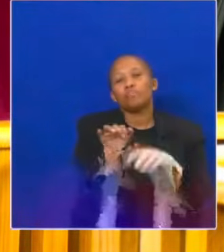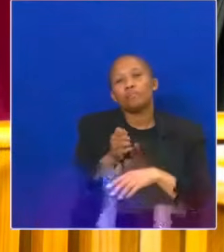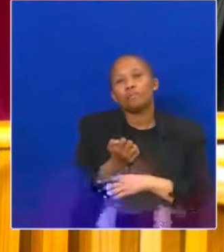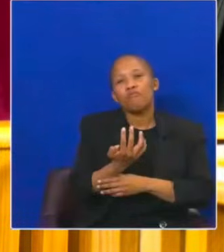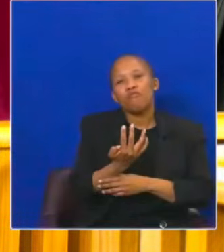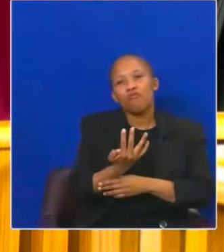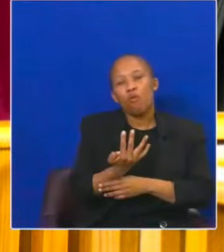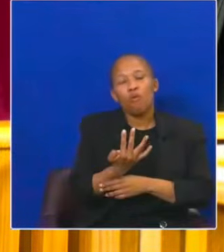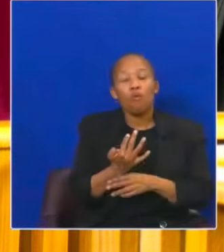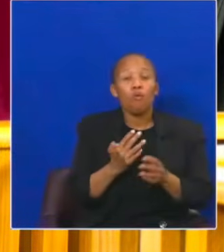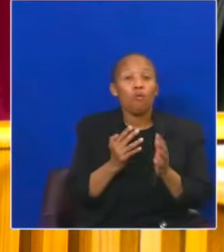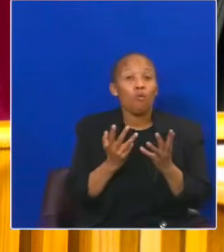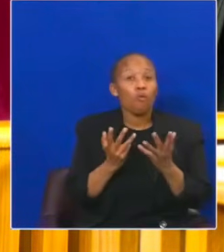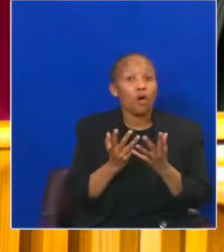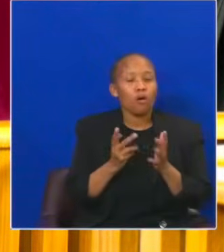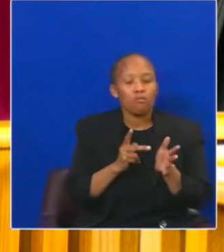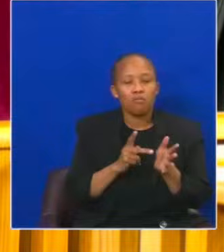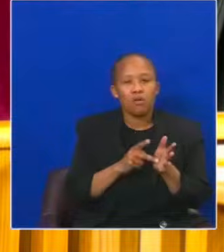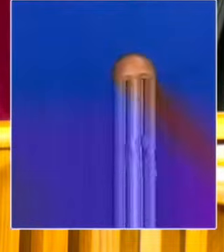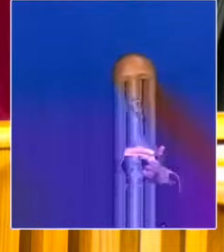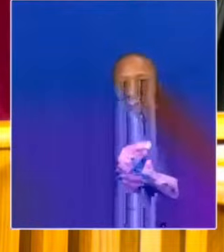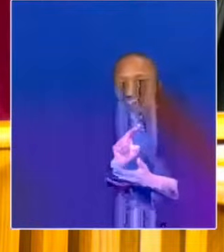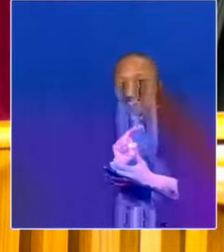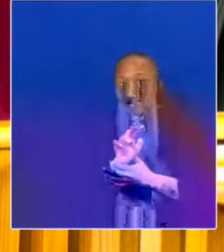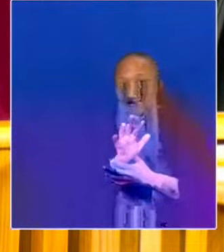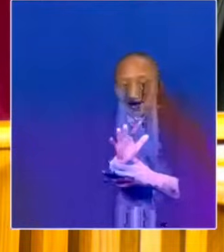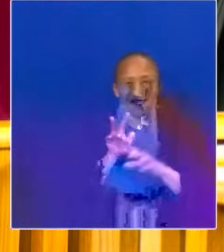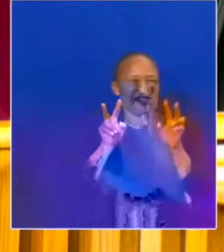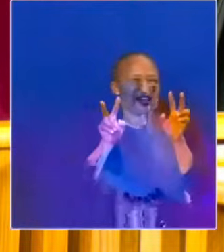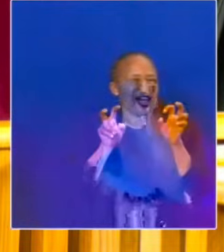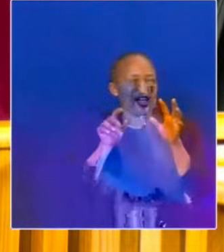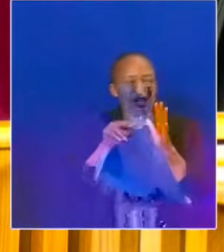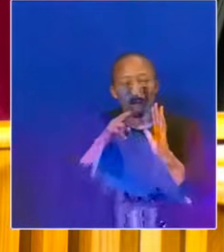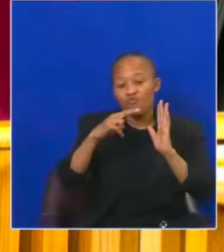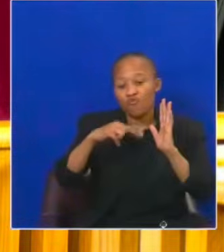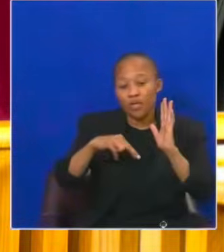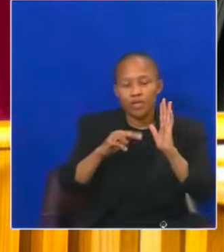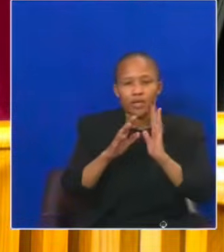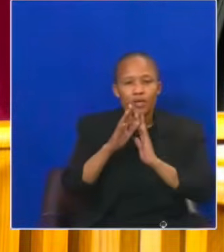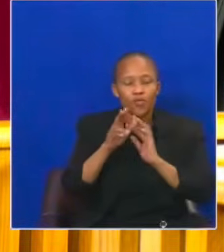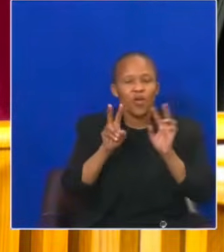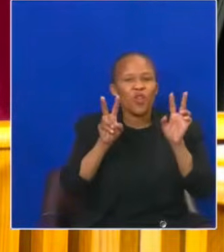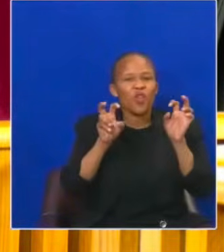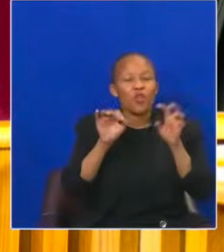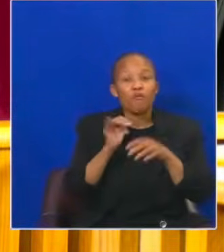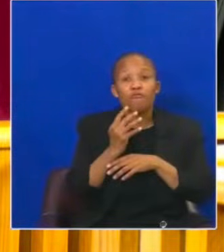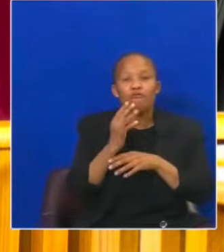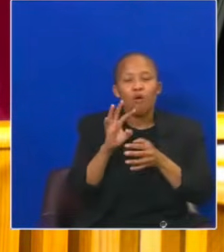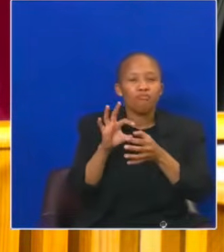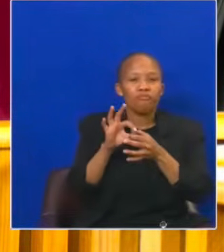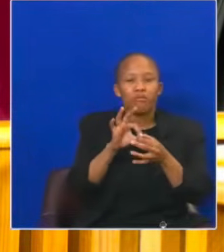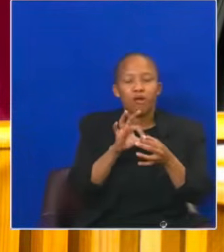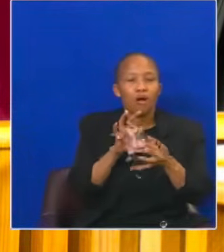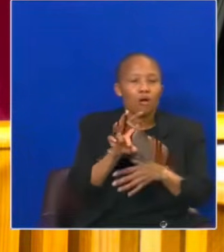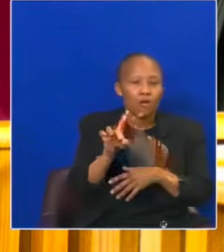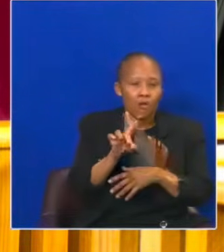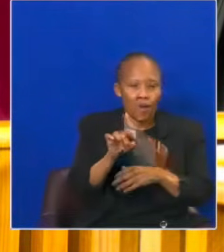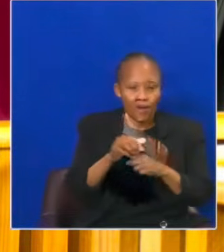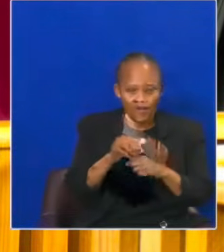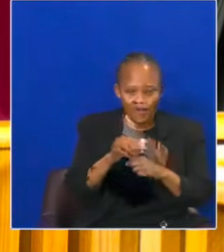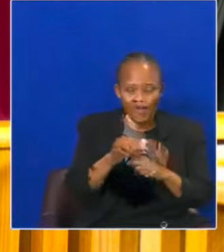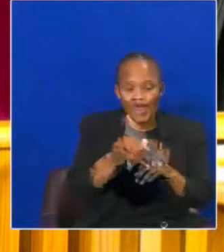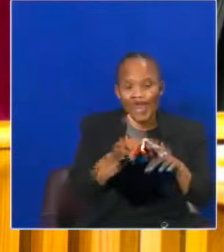25. I will read the title into the record. Theme 4 relates to the 18th and 19th